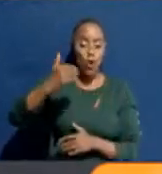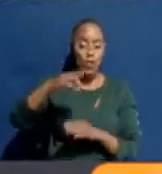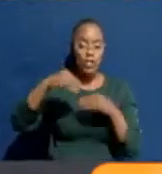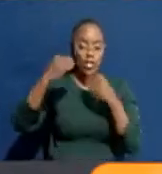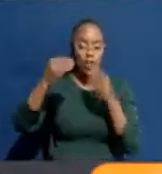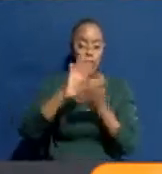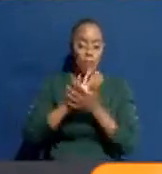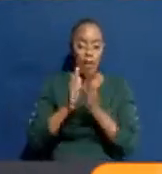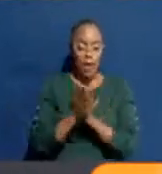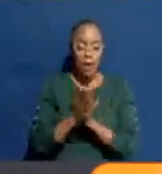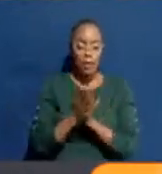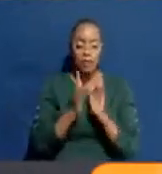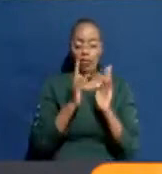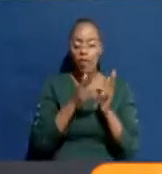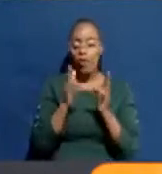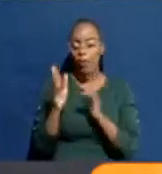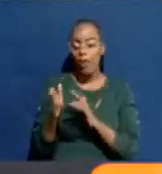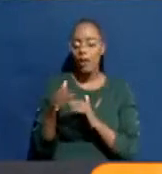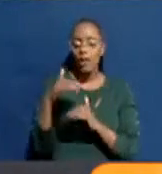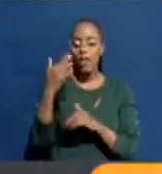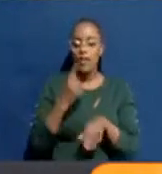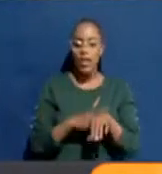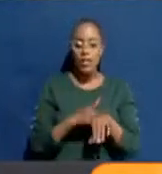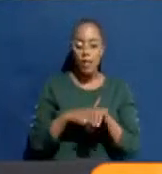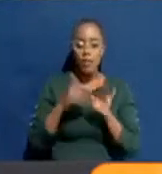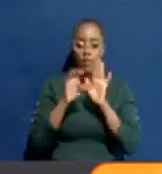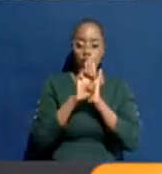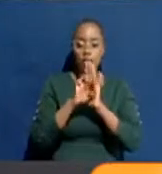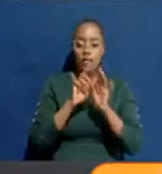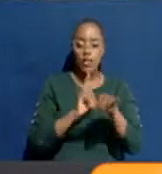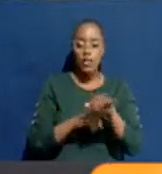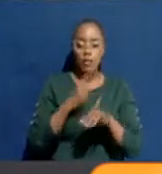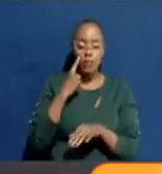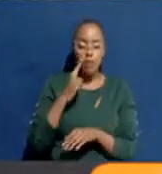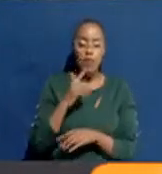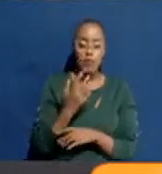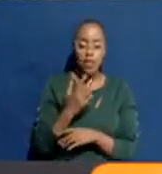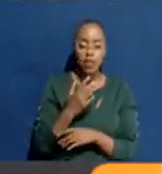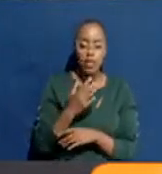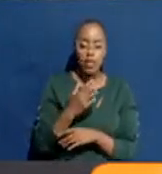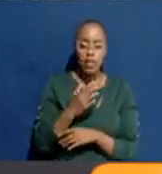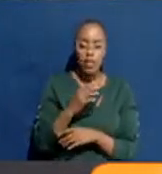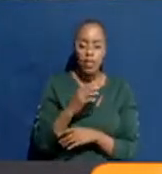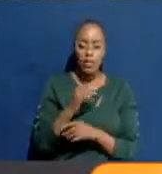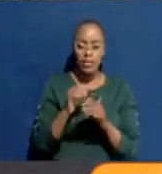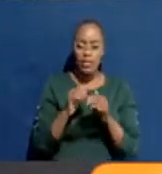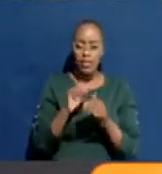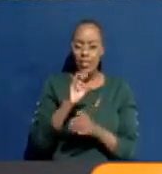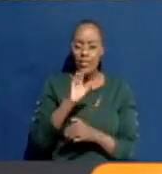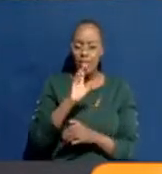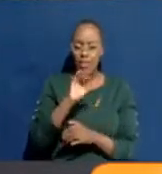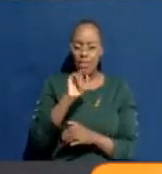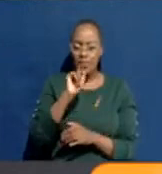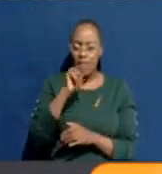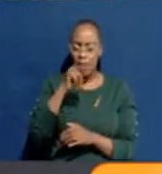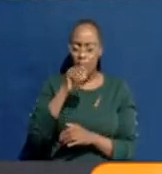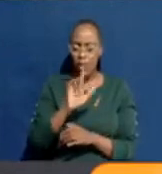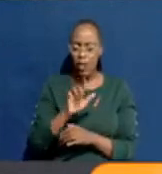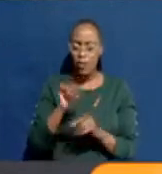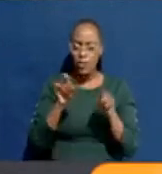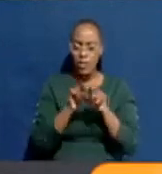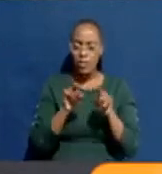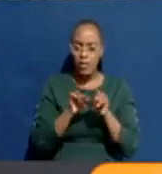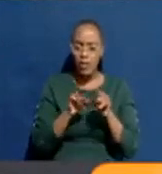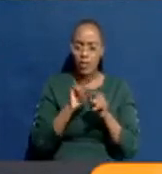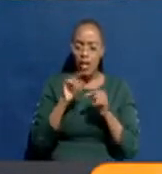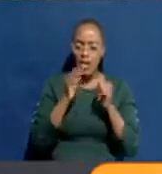almost becoming a banality. For example, if you look at Singapore, it was cited here, I was in the same station. It is